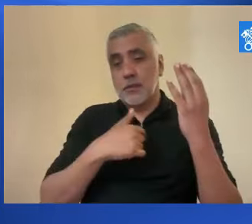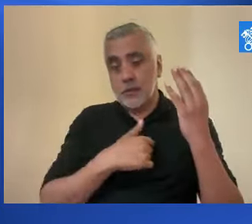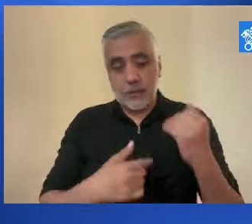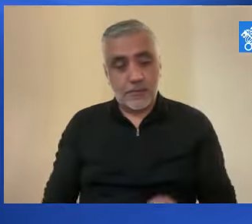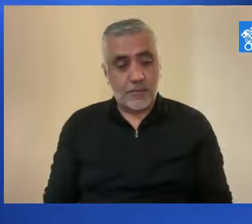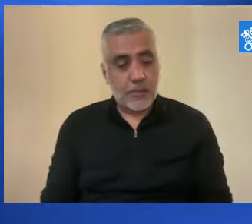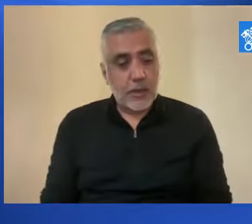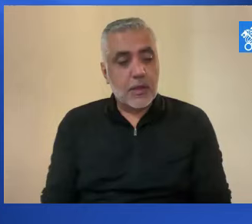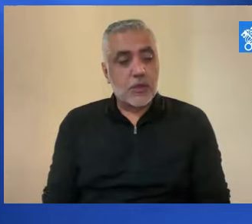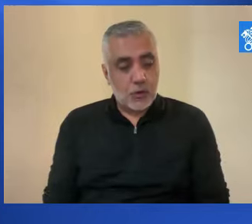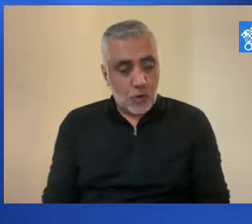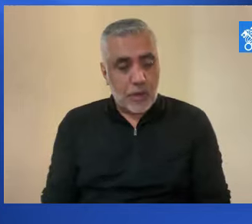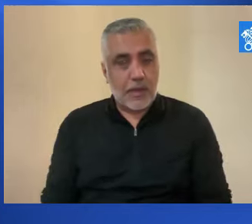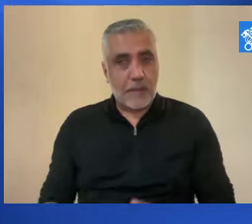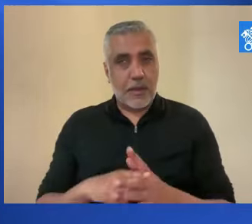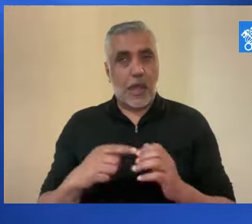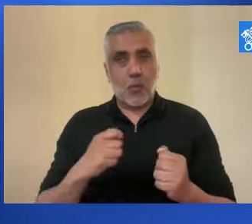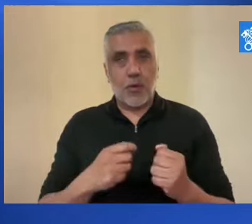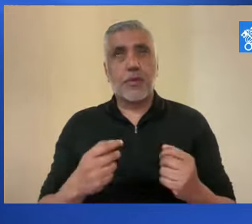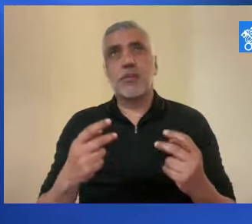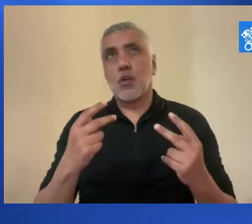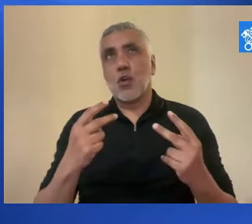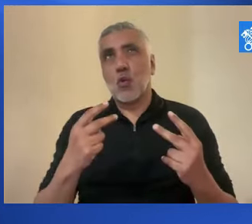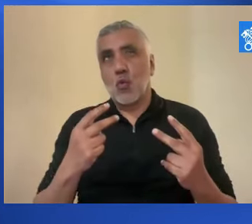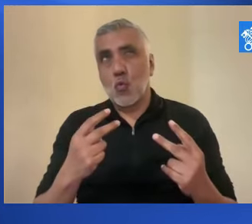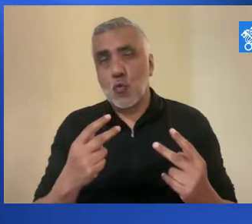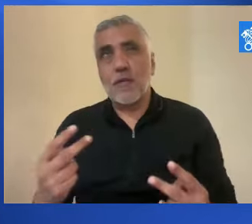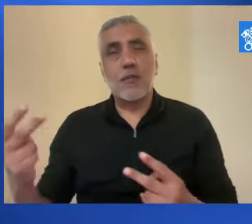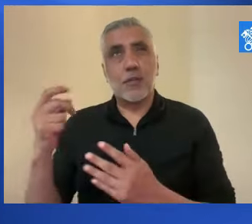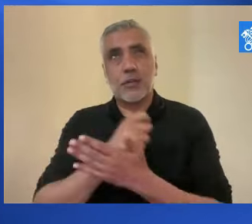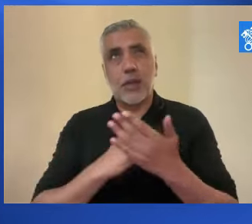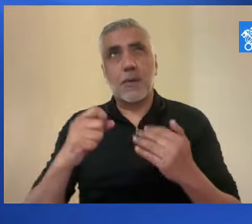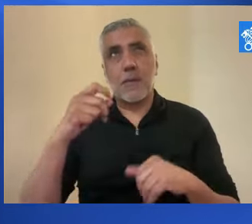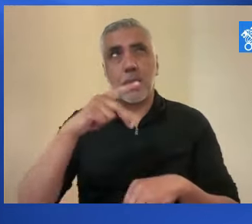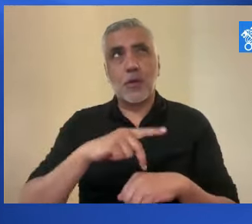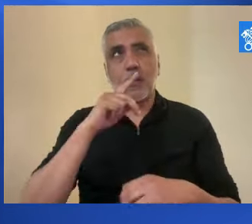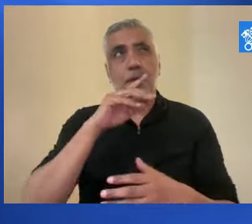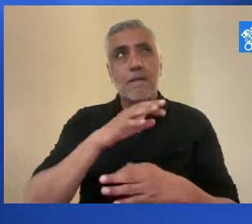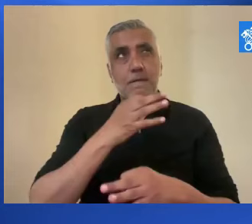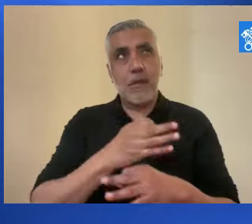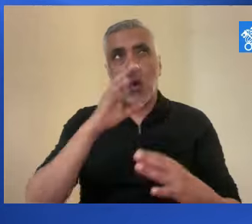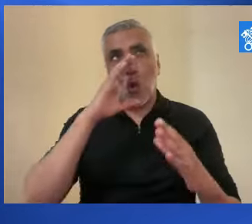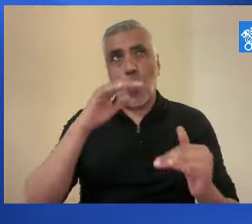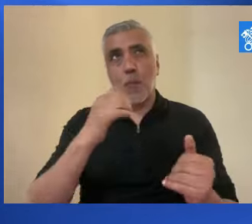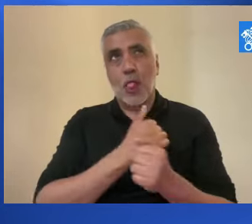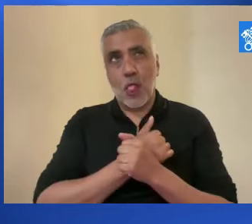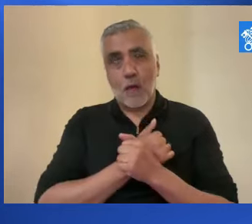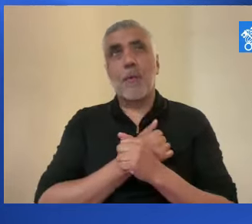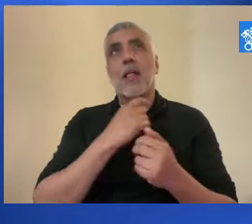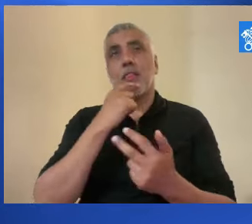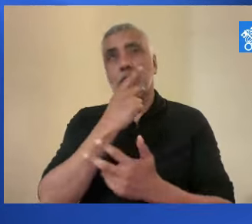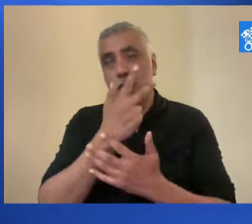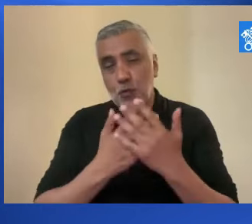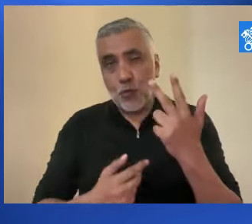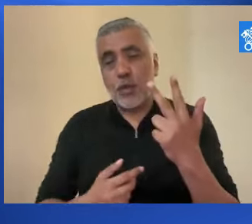Paul, which says, so faith, hope and love abide, these three, but the greatest of these is love. The Holy